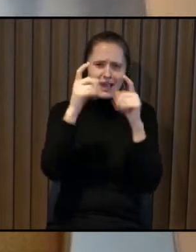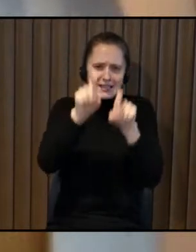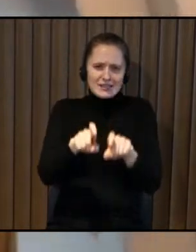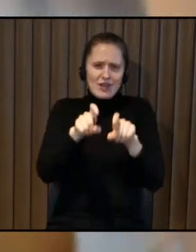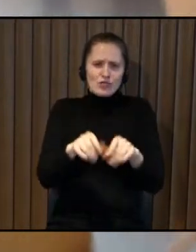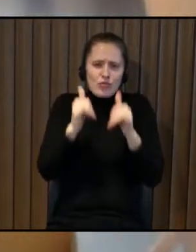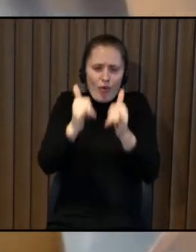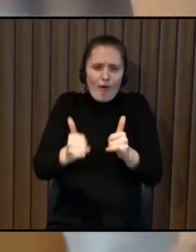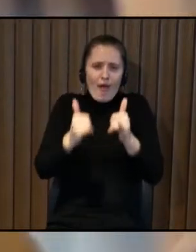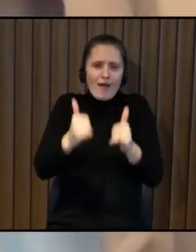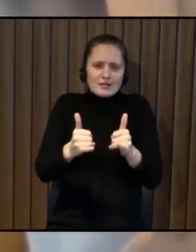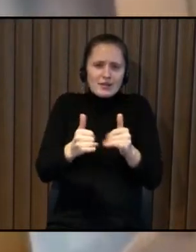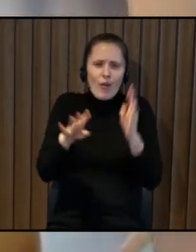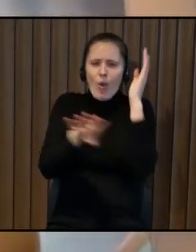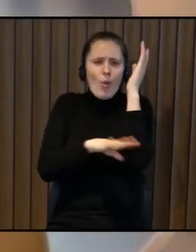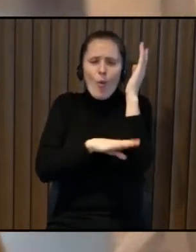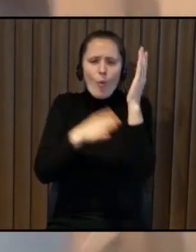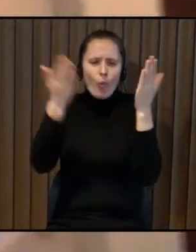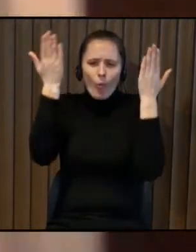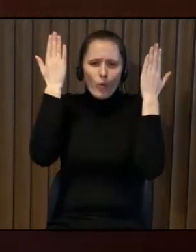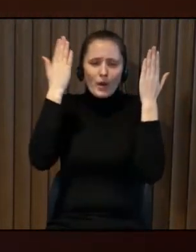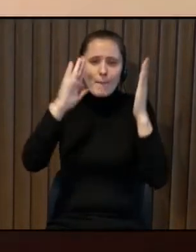sitting here,